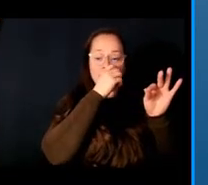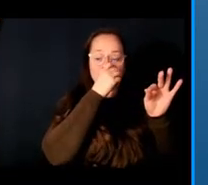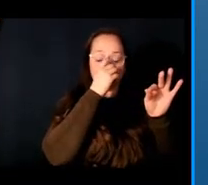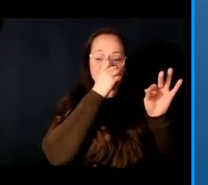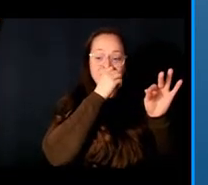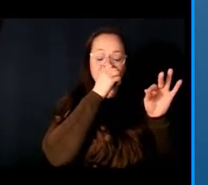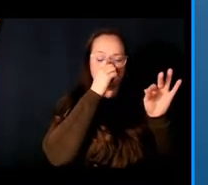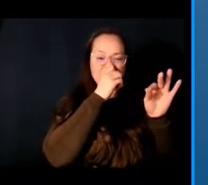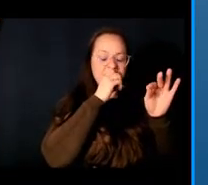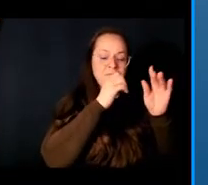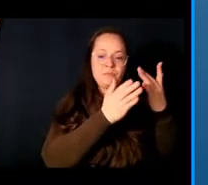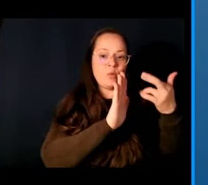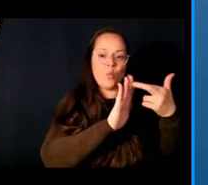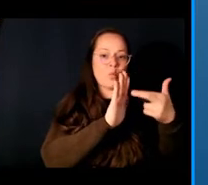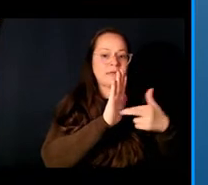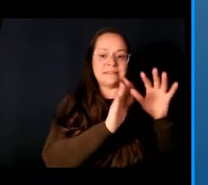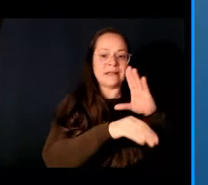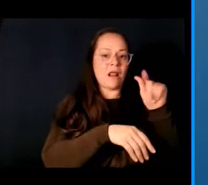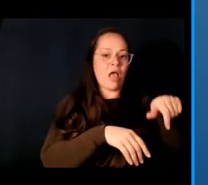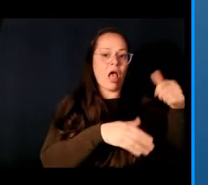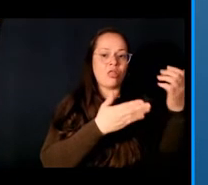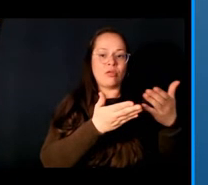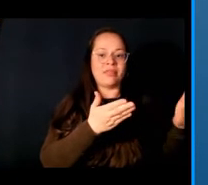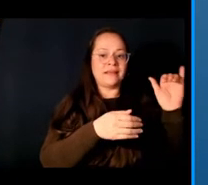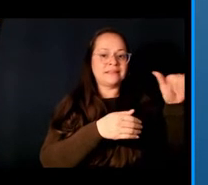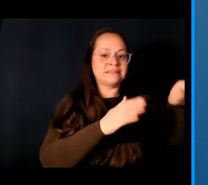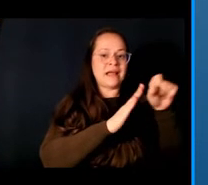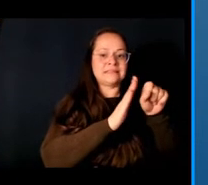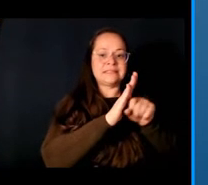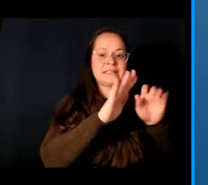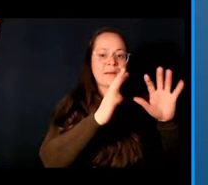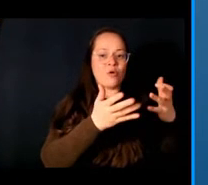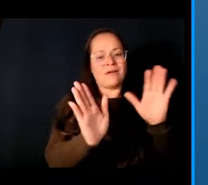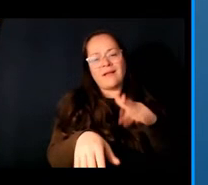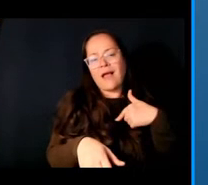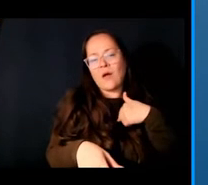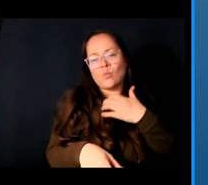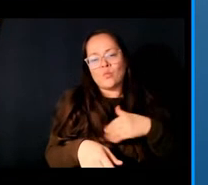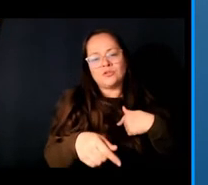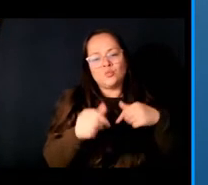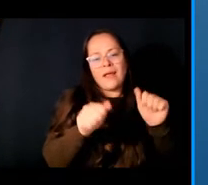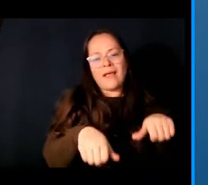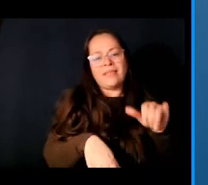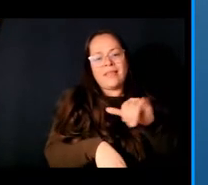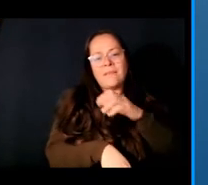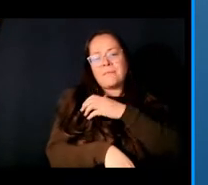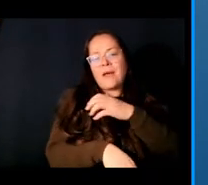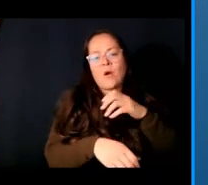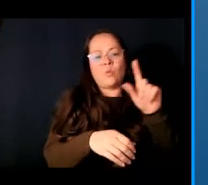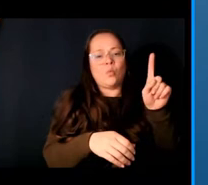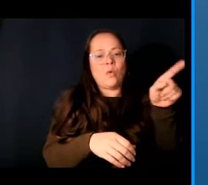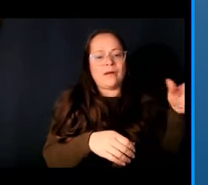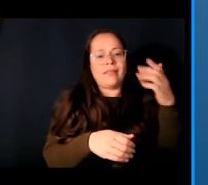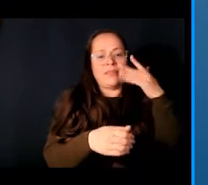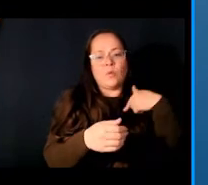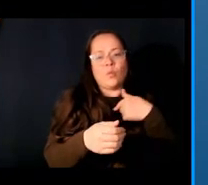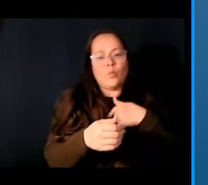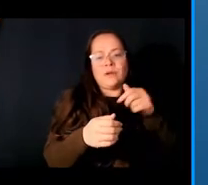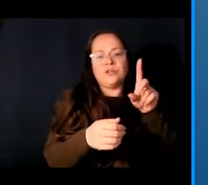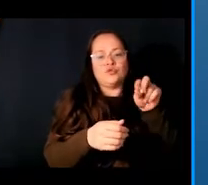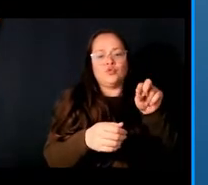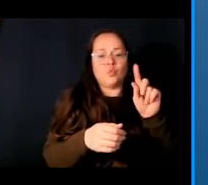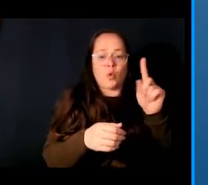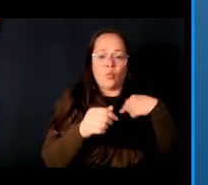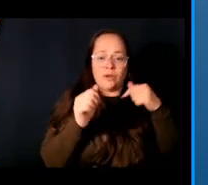ordinances and other things at State parties I mean look I wish we had that type of power that some on this committee think we do to actually affect